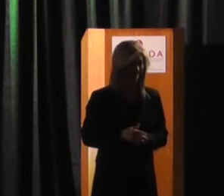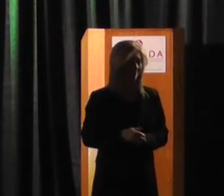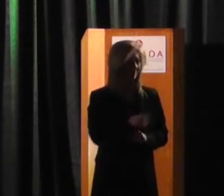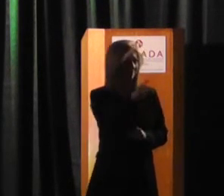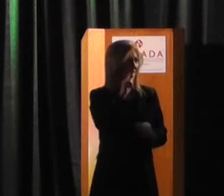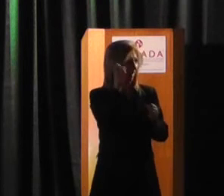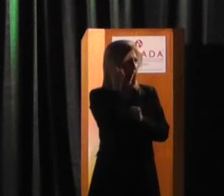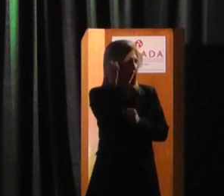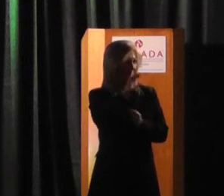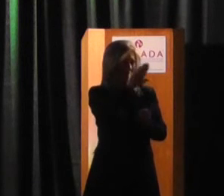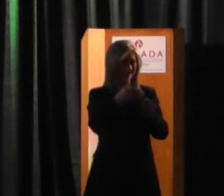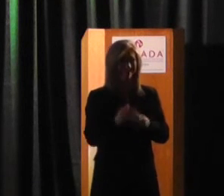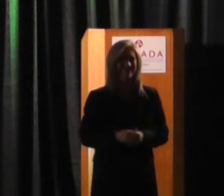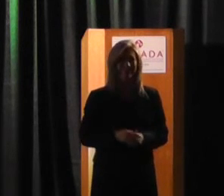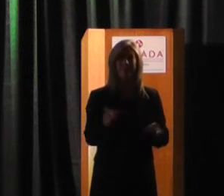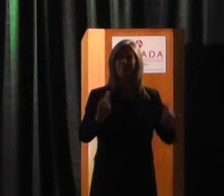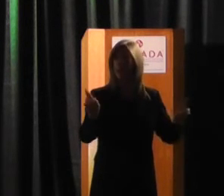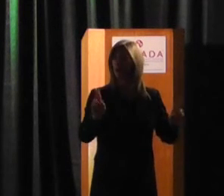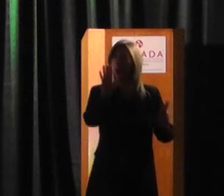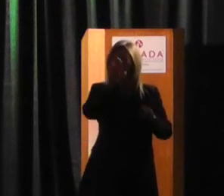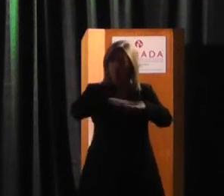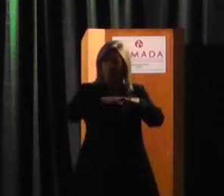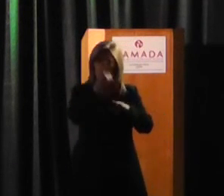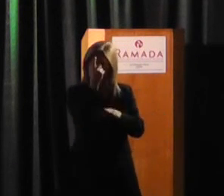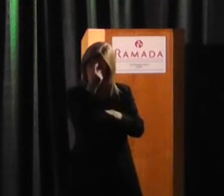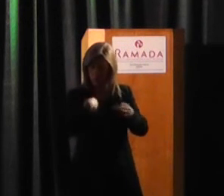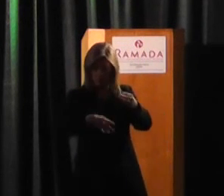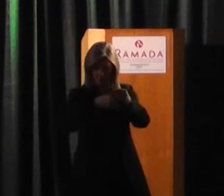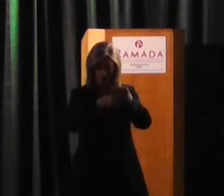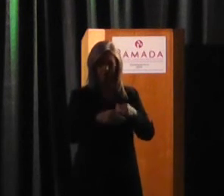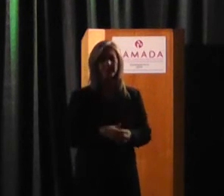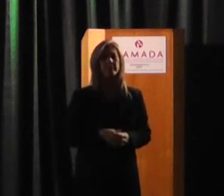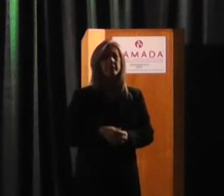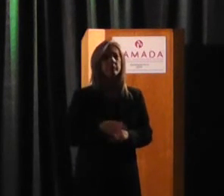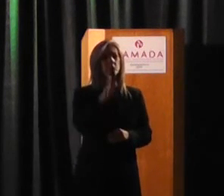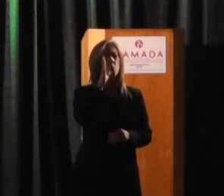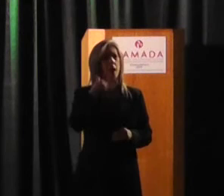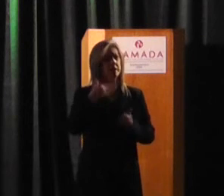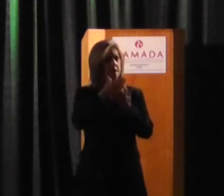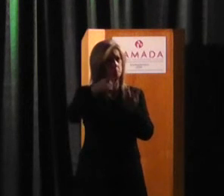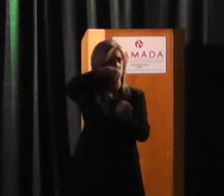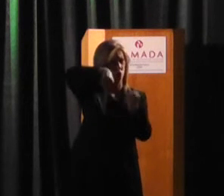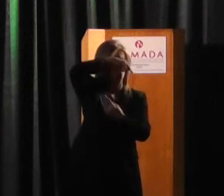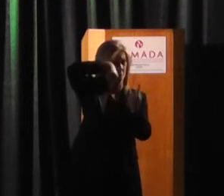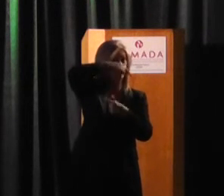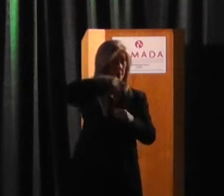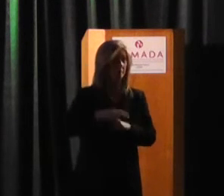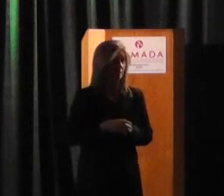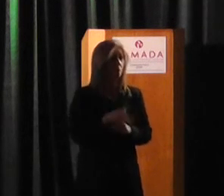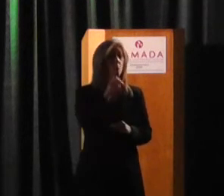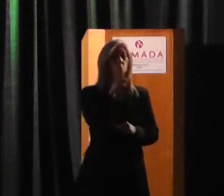Okay, shake it off. And one last one. We're gonna be doing some turns. For those of you who